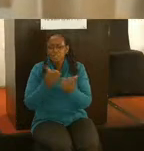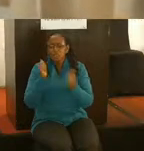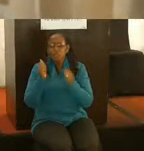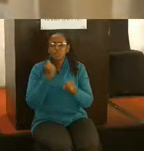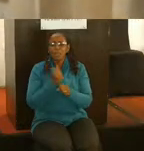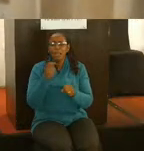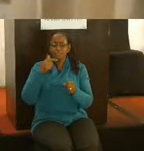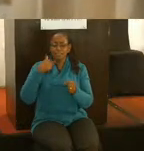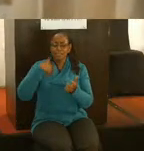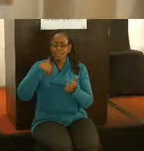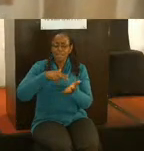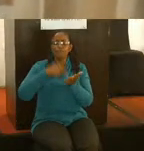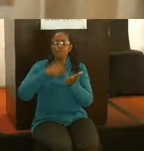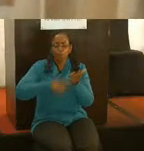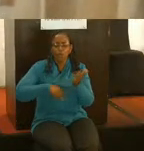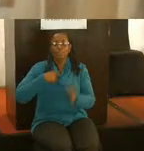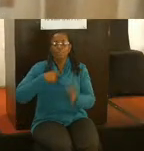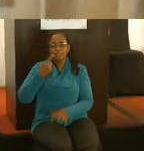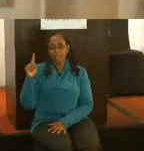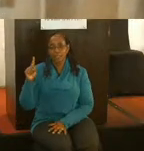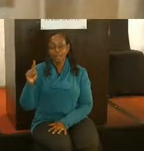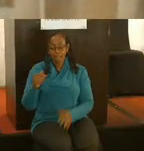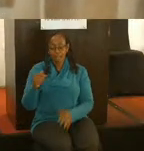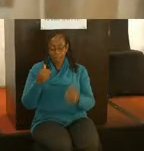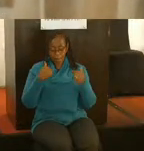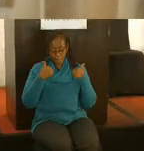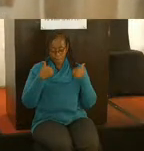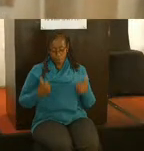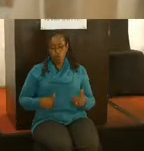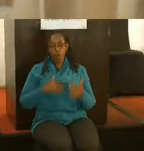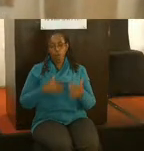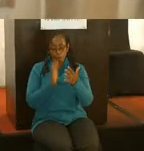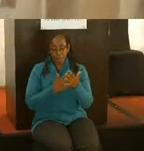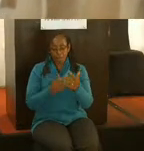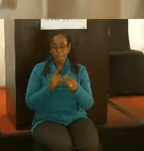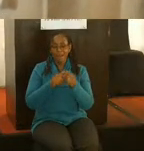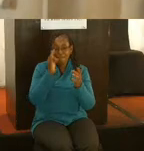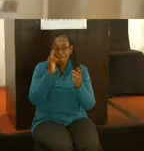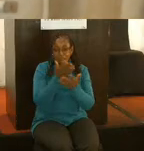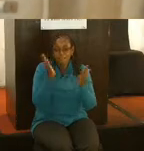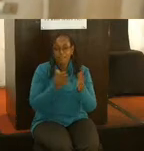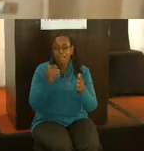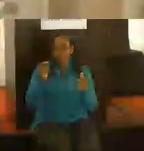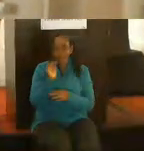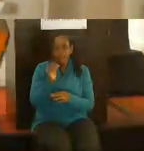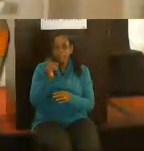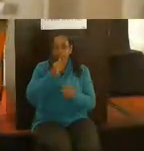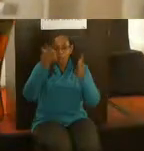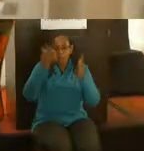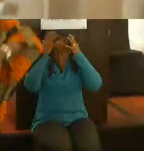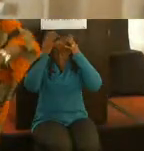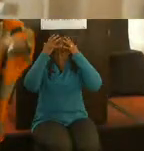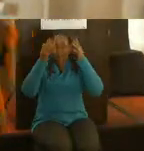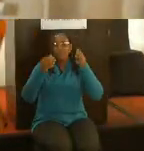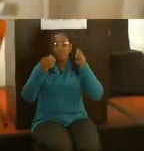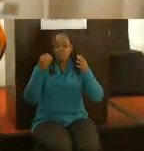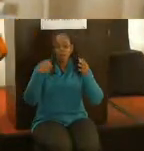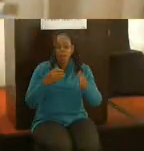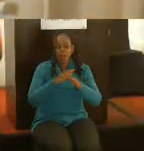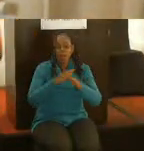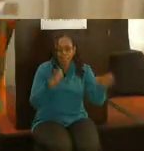stand for what is right that's right I'm a poet but if anybody asks for my head on a plate then I'm John the Baptist II